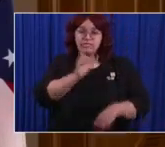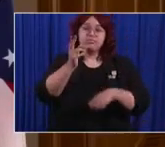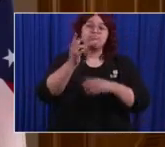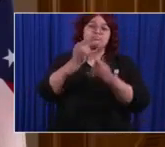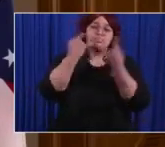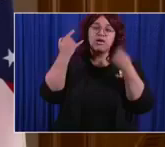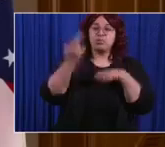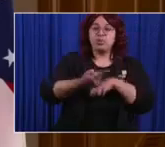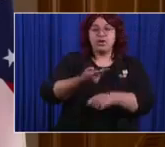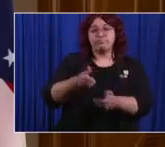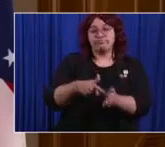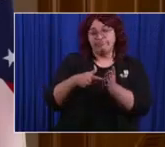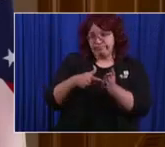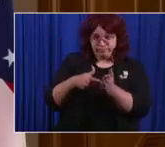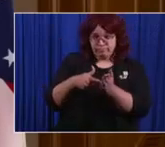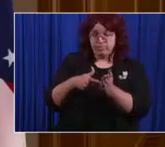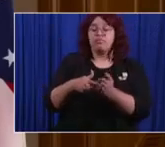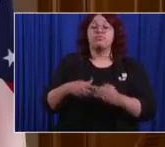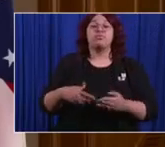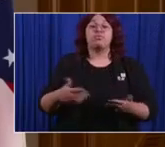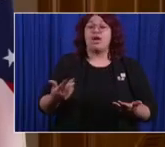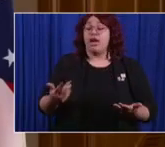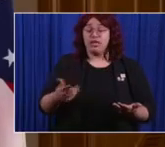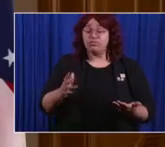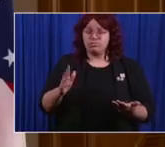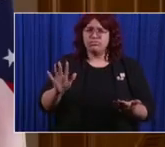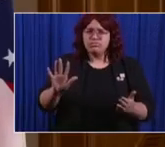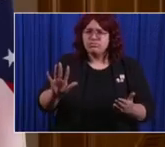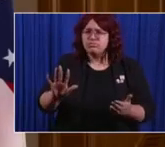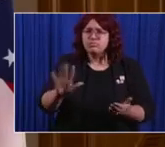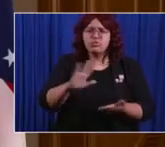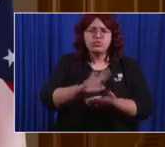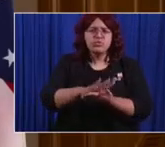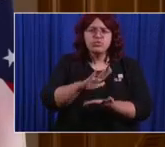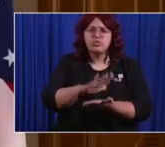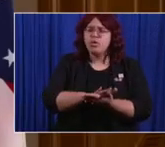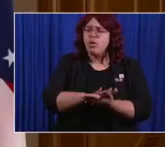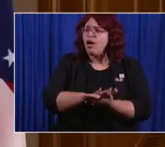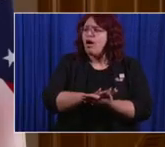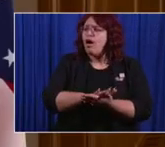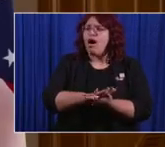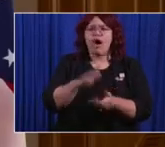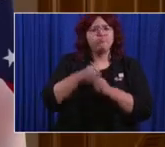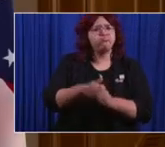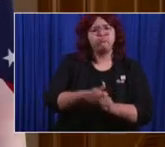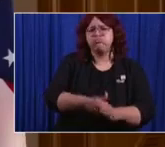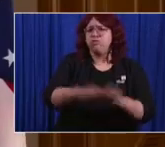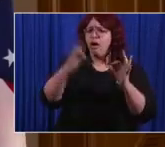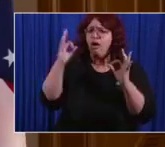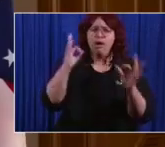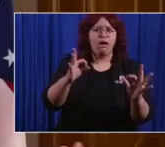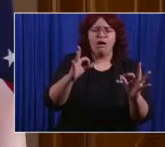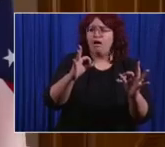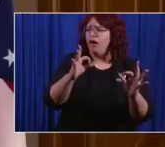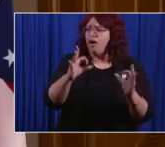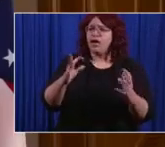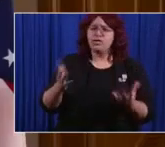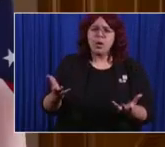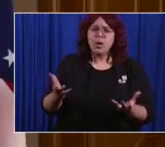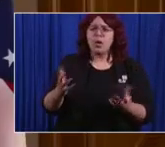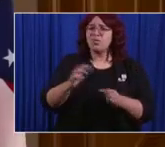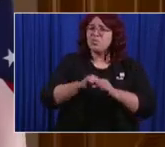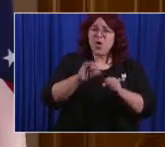most successful things that has happened. We've been able to keep spread out of the classroom. Now we've had, kids bring it in